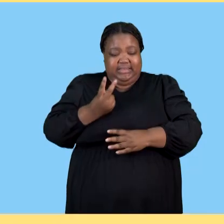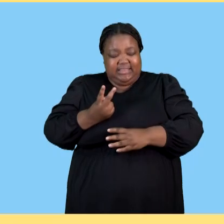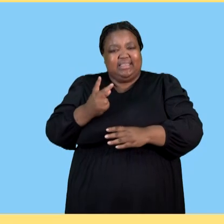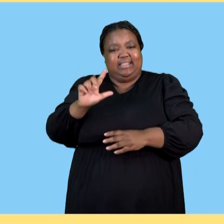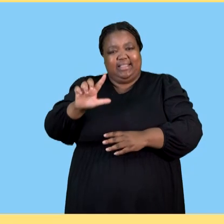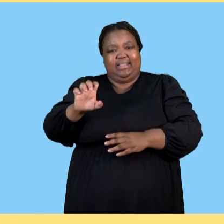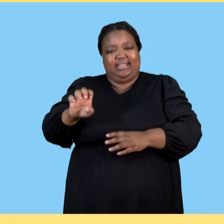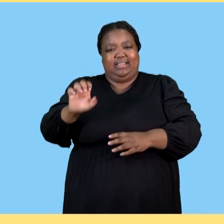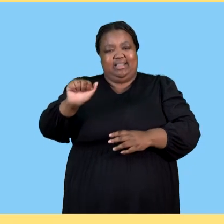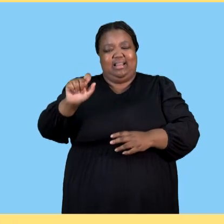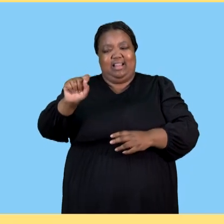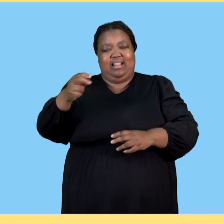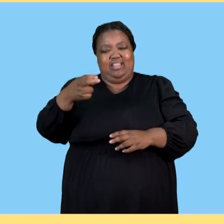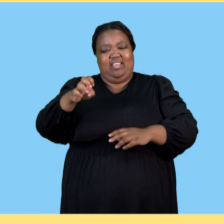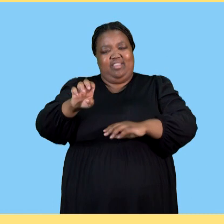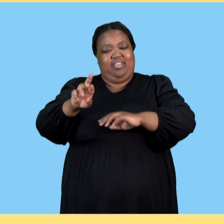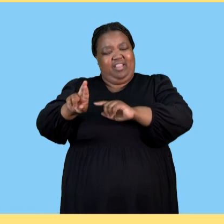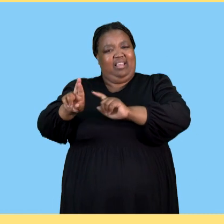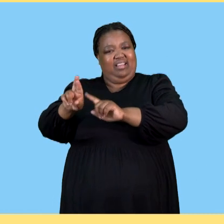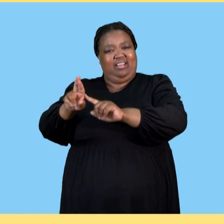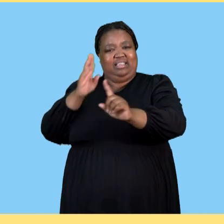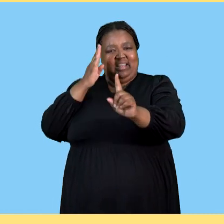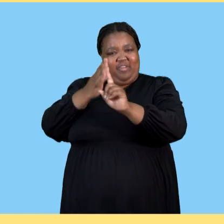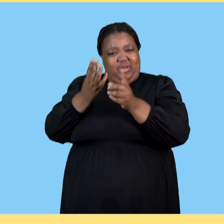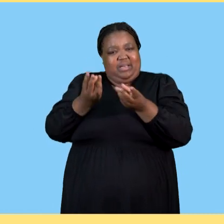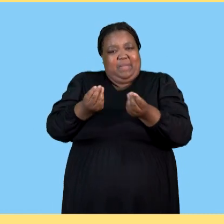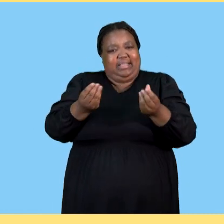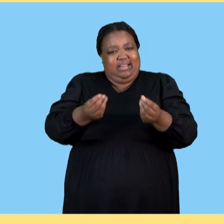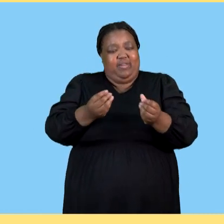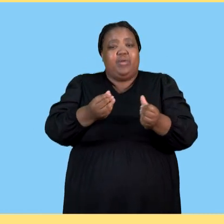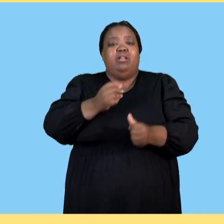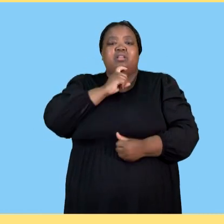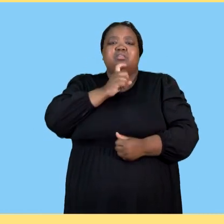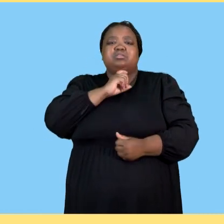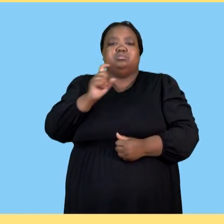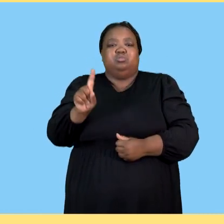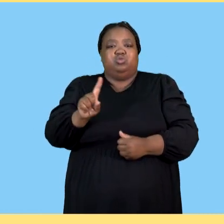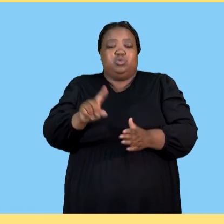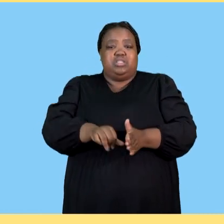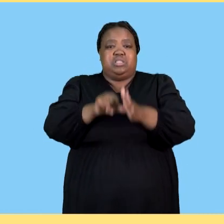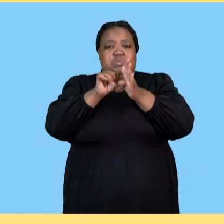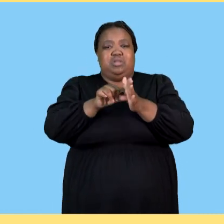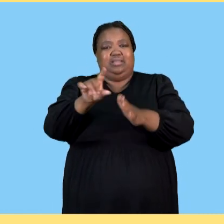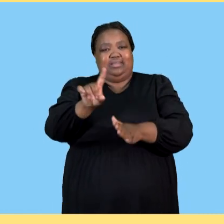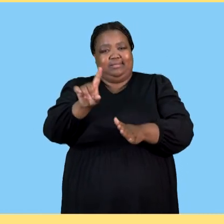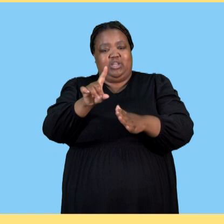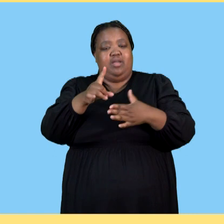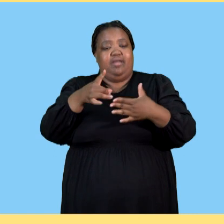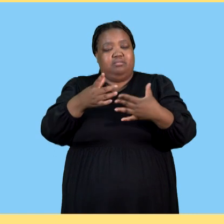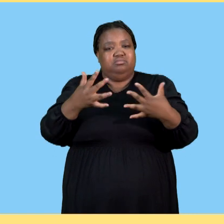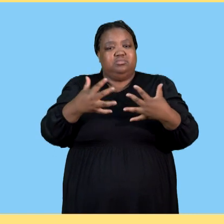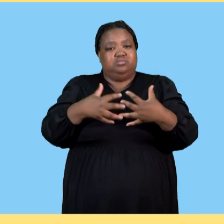that leather becomes the direct material cost. What is used and what is very important for us